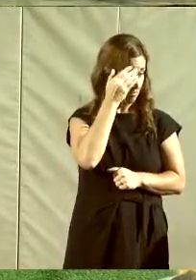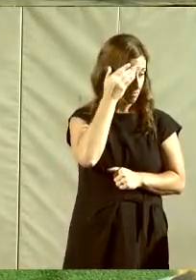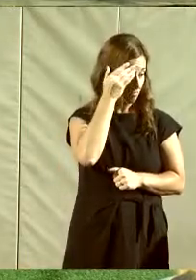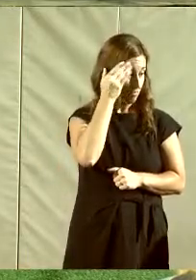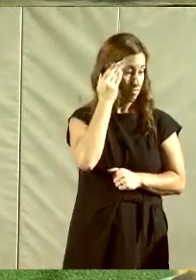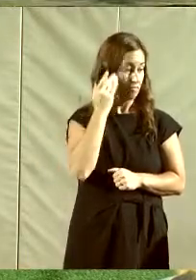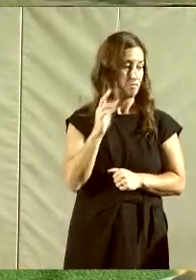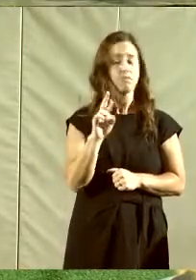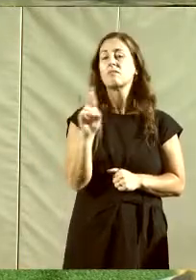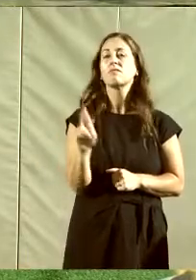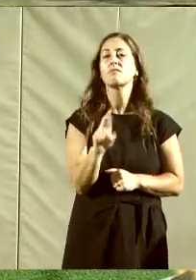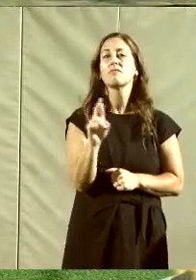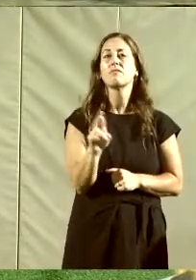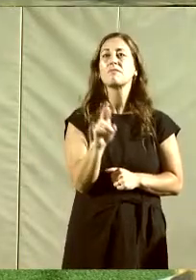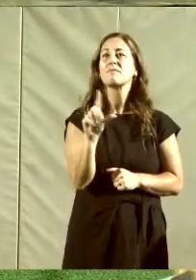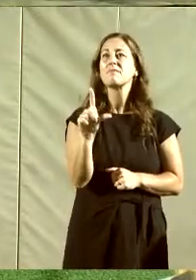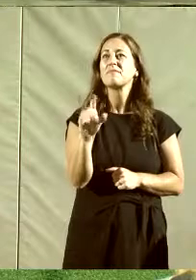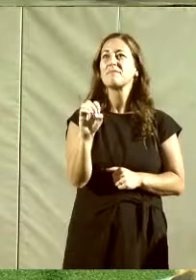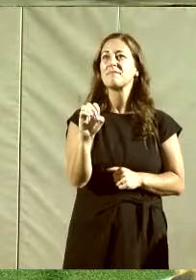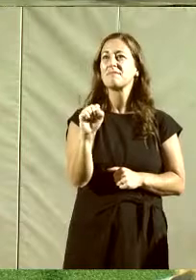Rachel Aaron Lester.